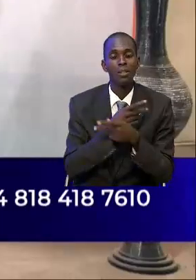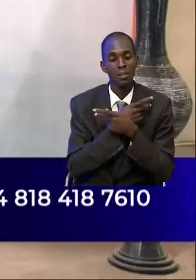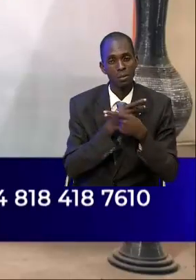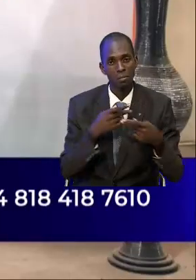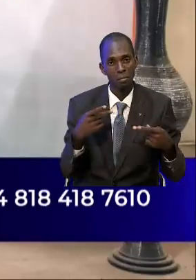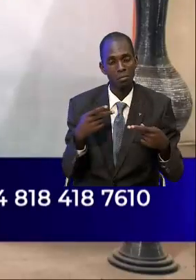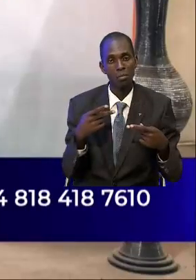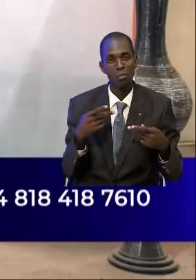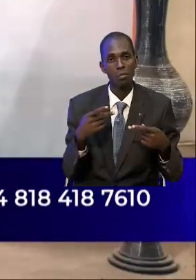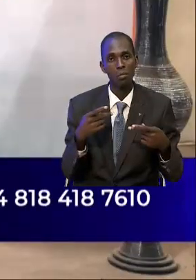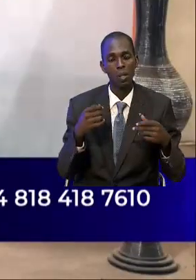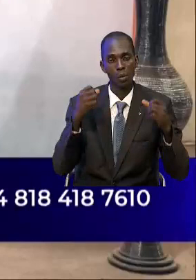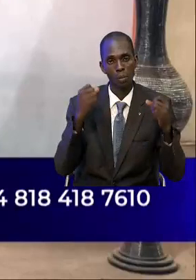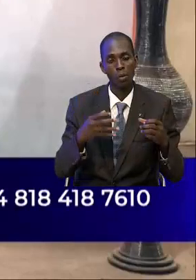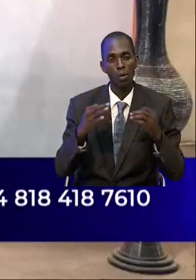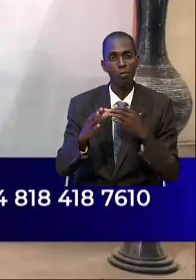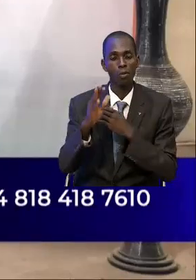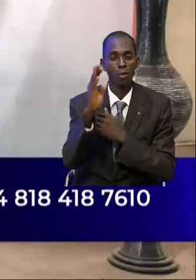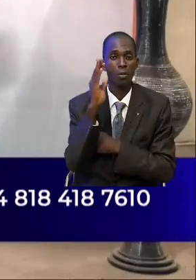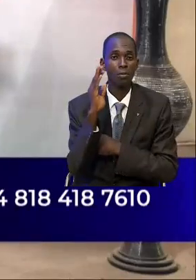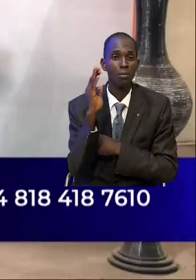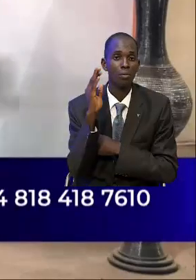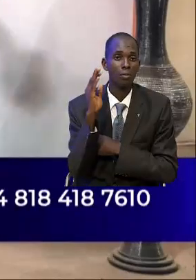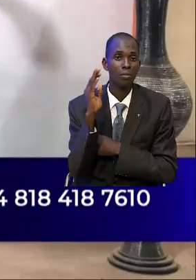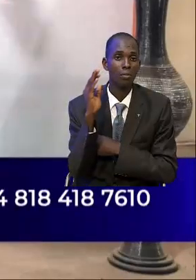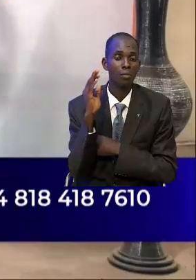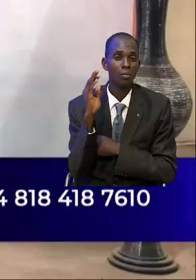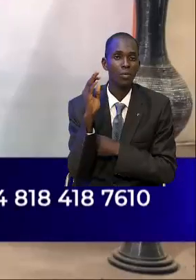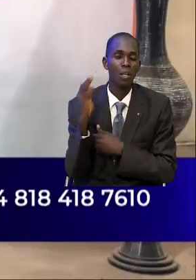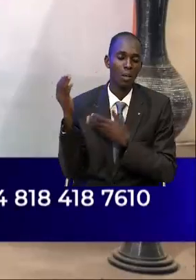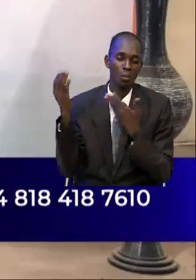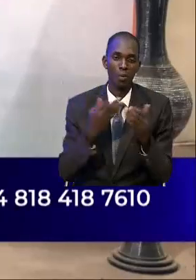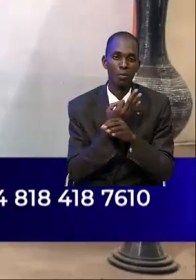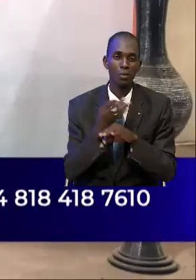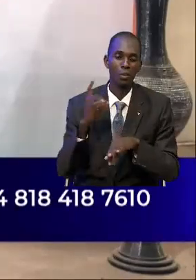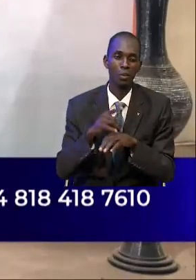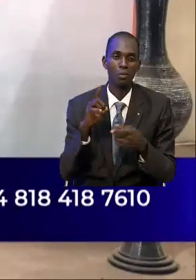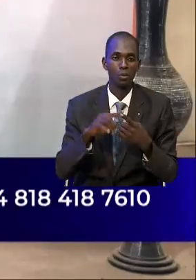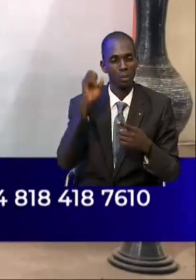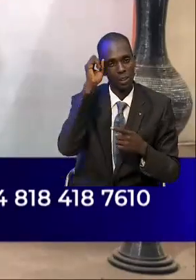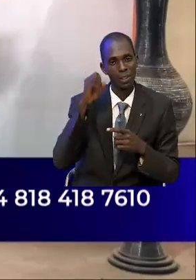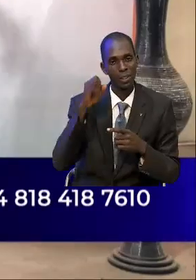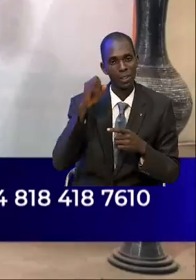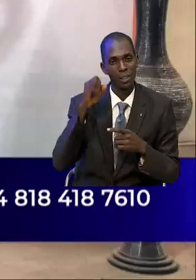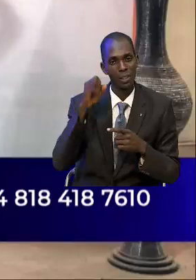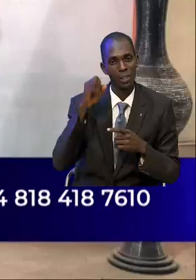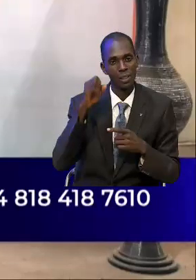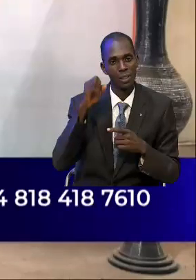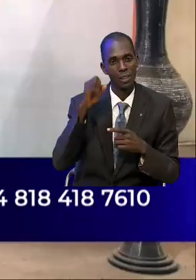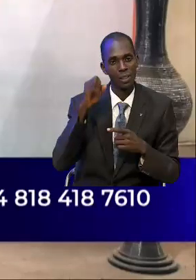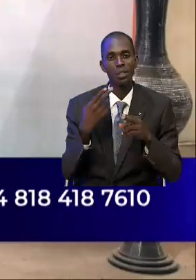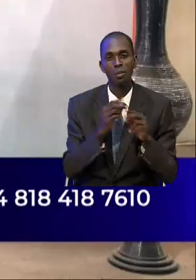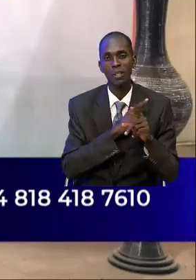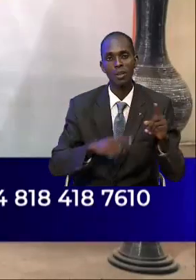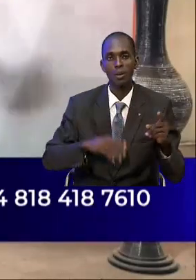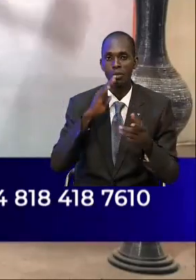So, to cut the long story short, Jesus' power came and react with the power of the Lord. and it came and formed freedom in